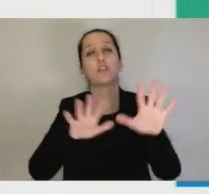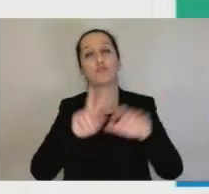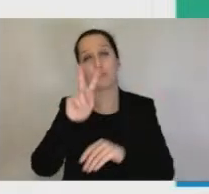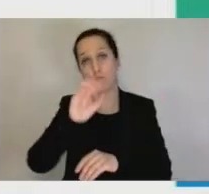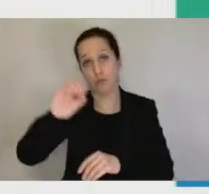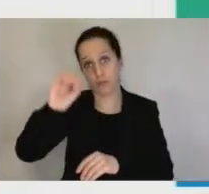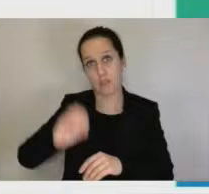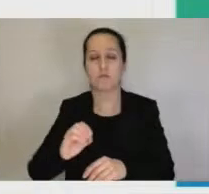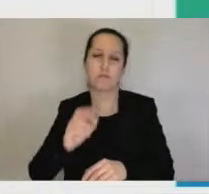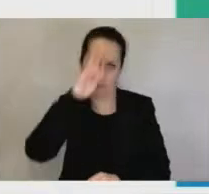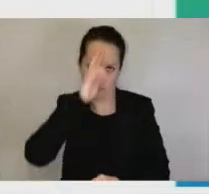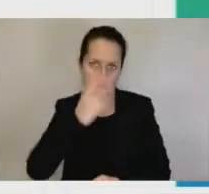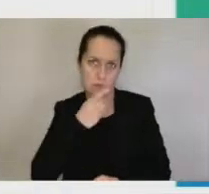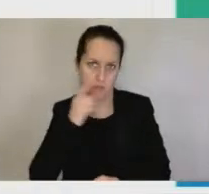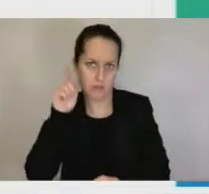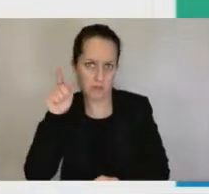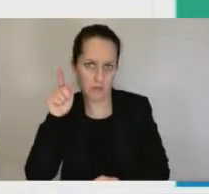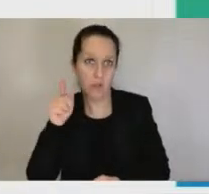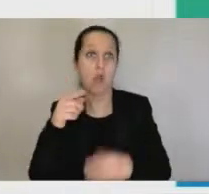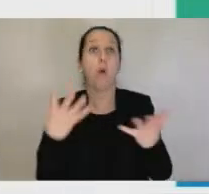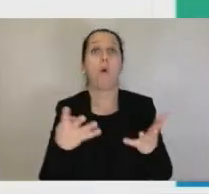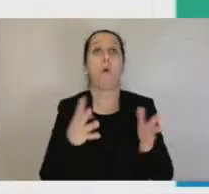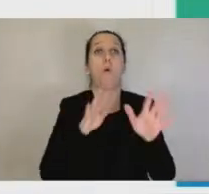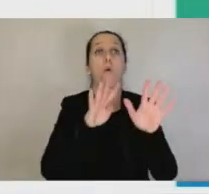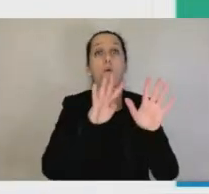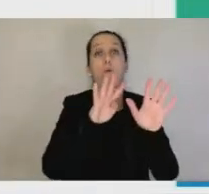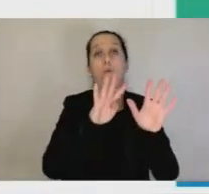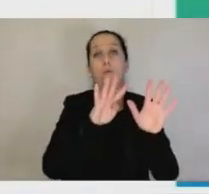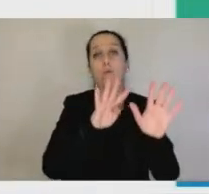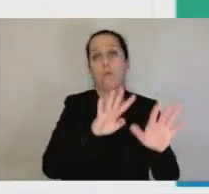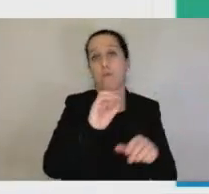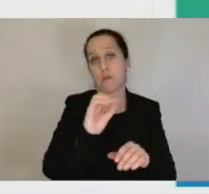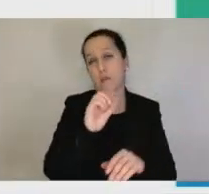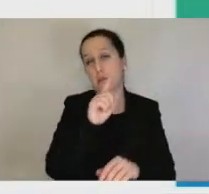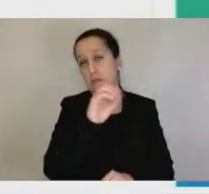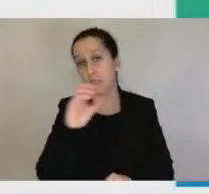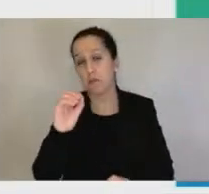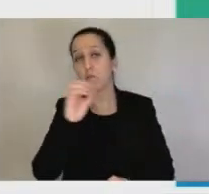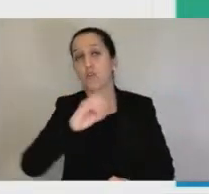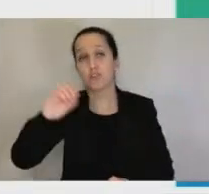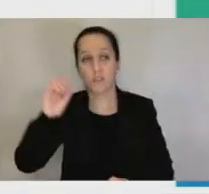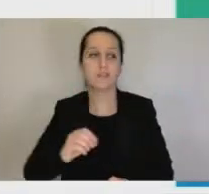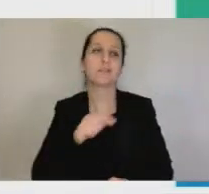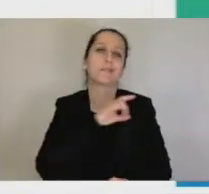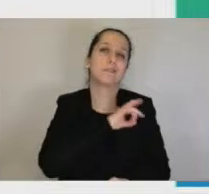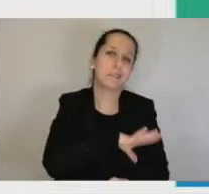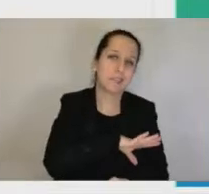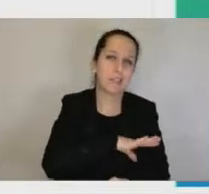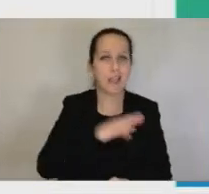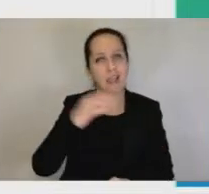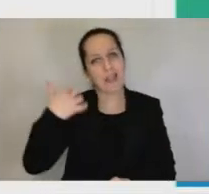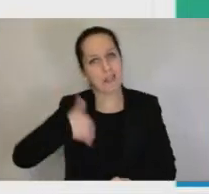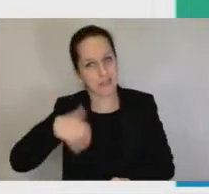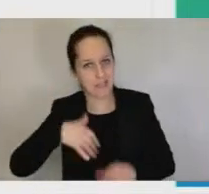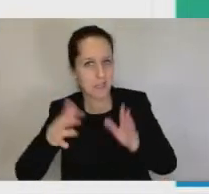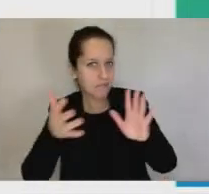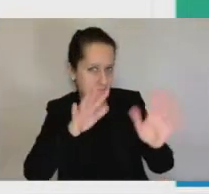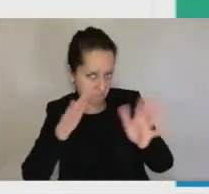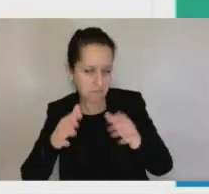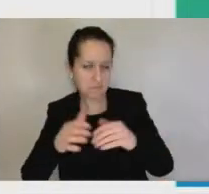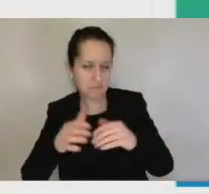of 12%, such as Dominican Republic, or 90 up to 100% as in Chile and